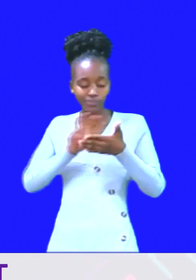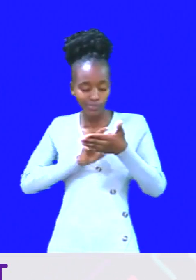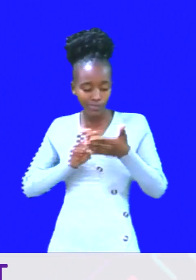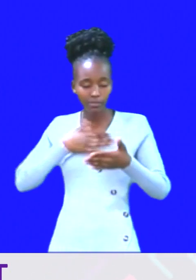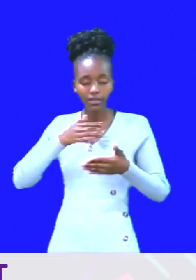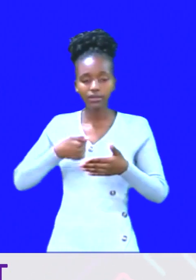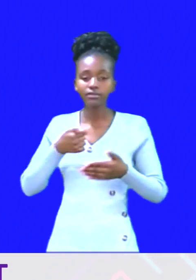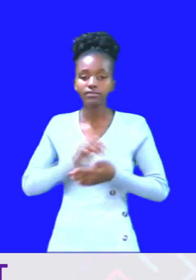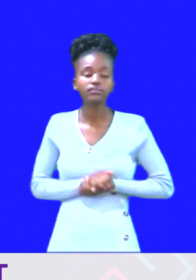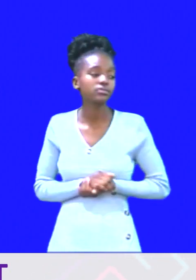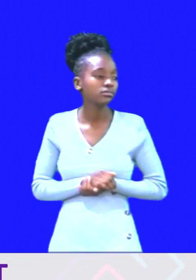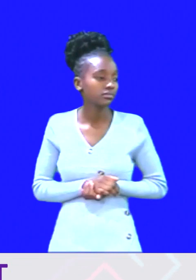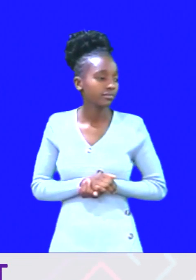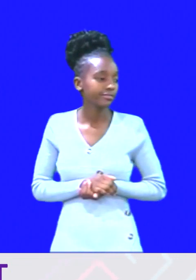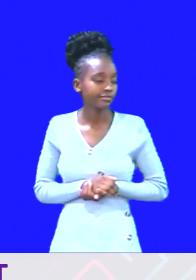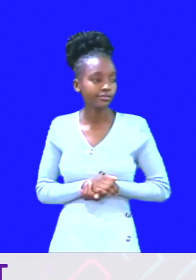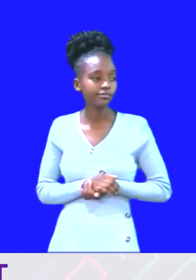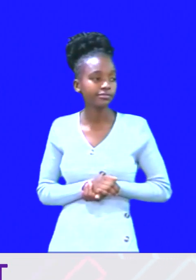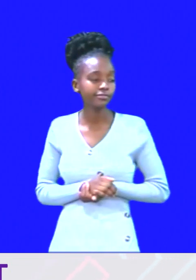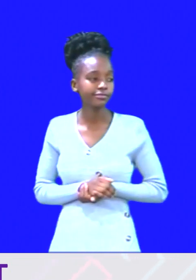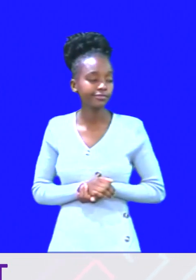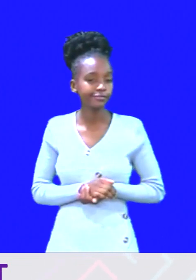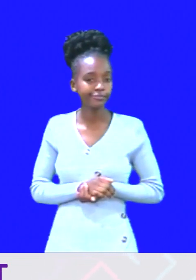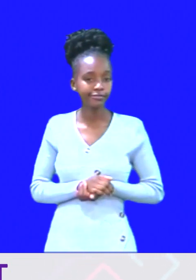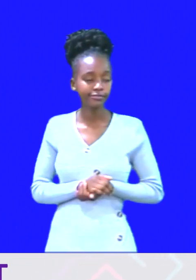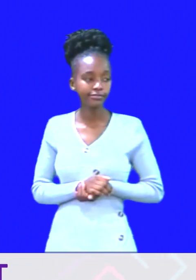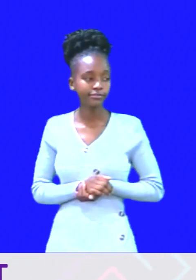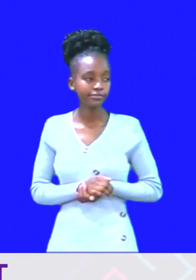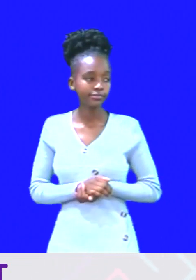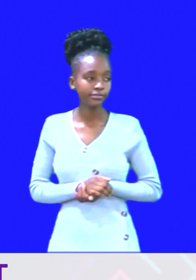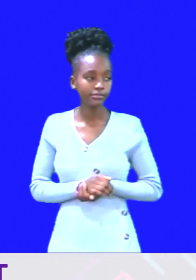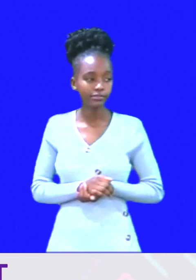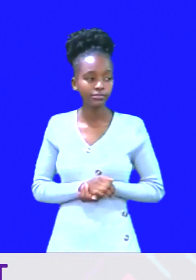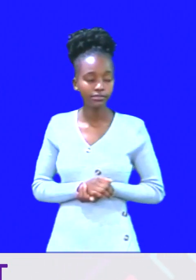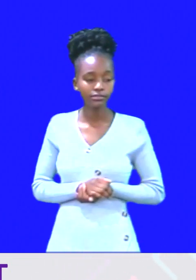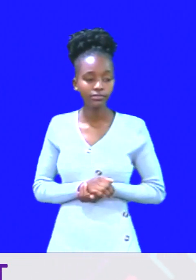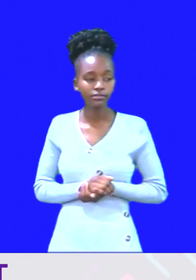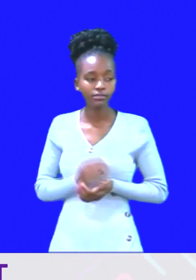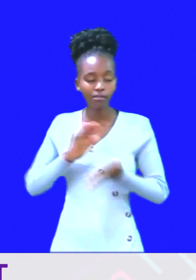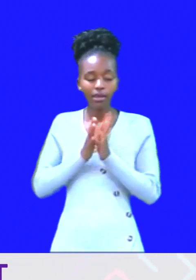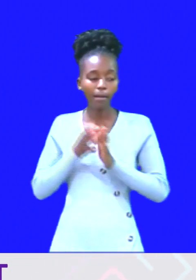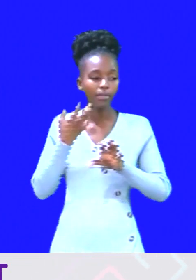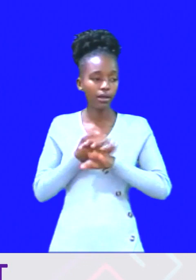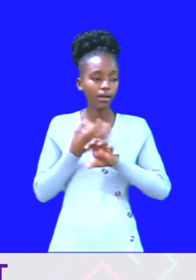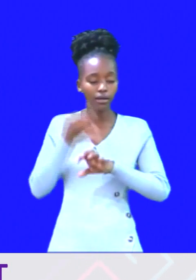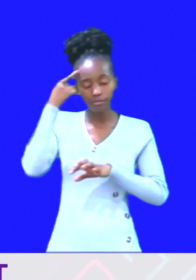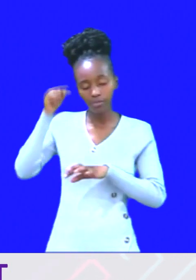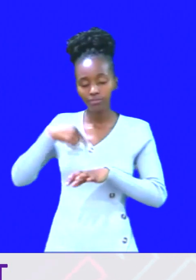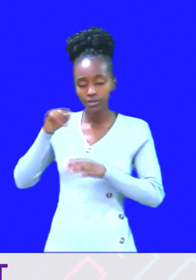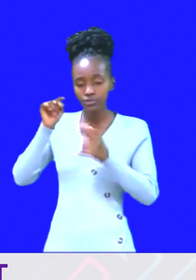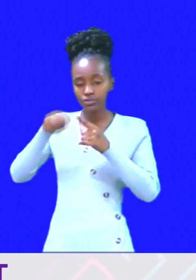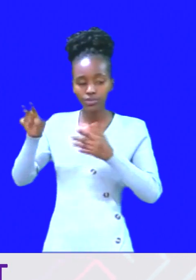kwa kitabu, nitasoma alafu chapter 2 nita. Itakuwa tricky sana.